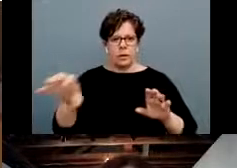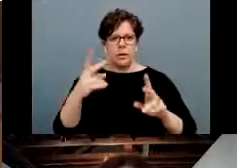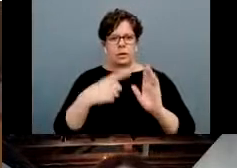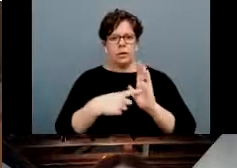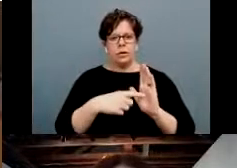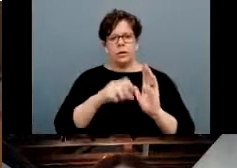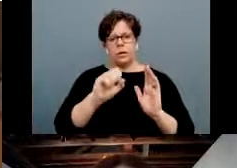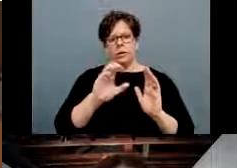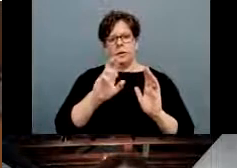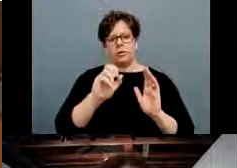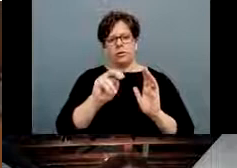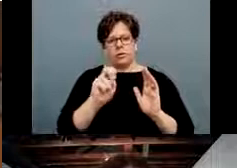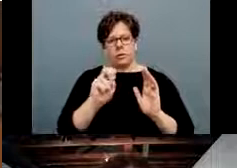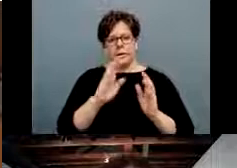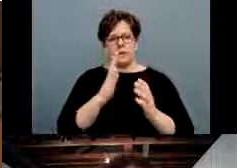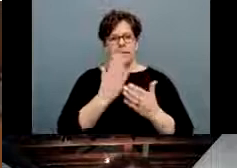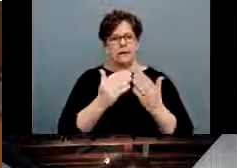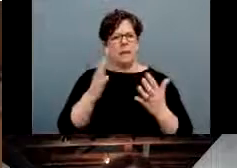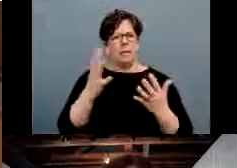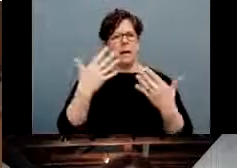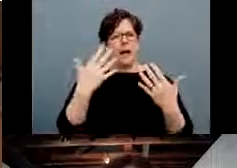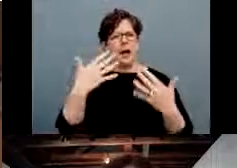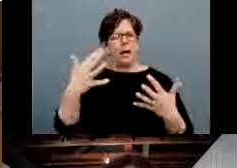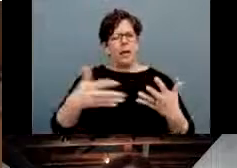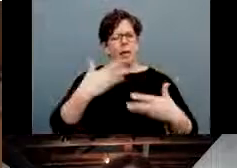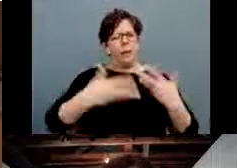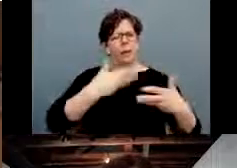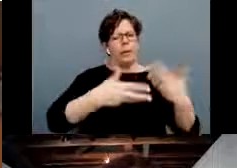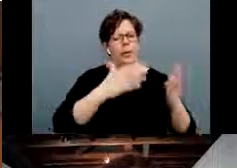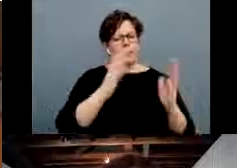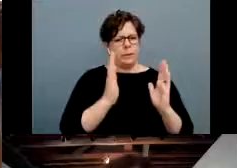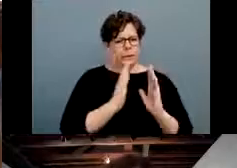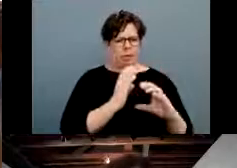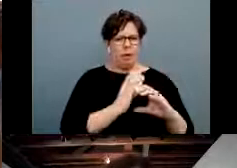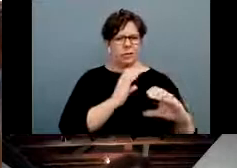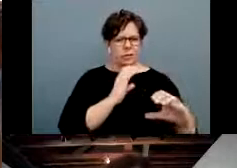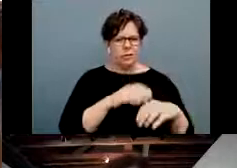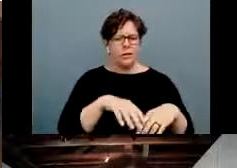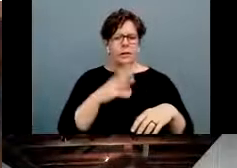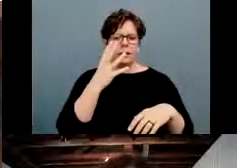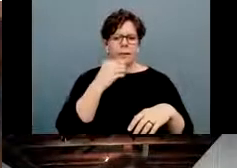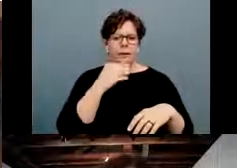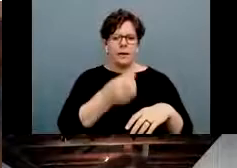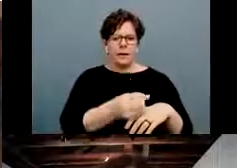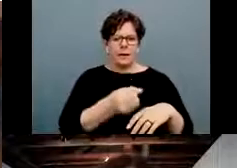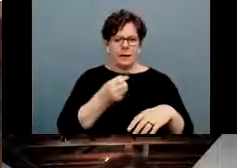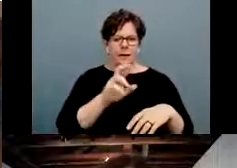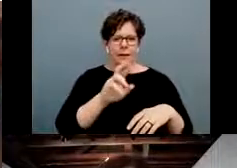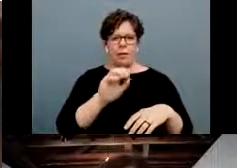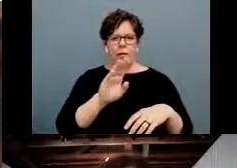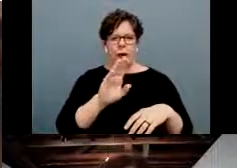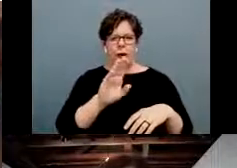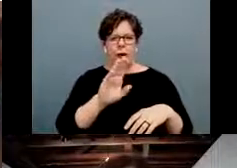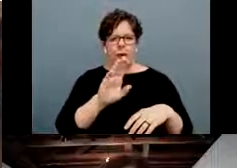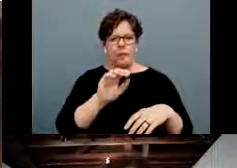so it would allow some fresh air into this little home. And it has this lovely robin's egg blue